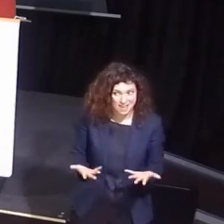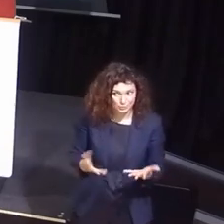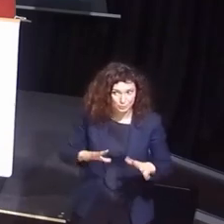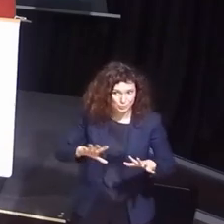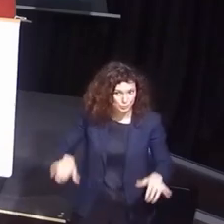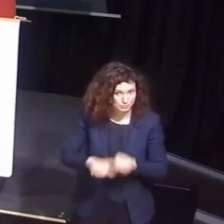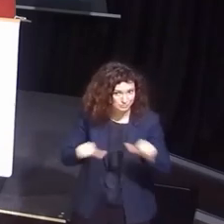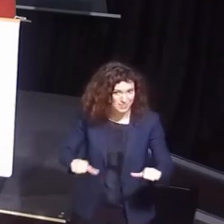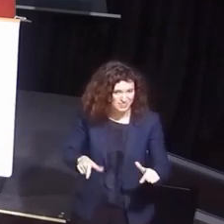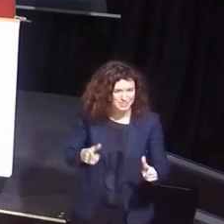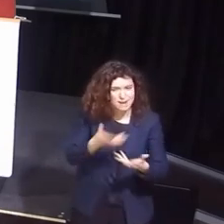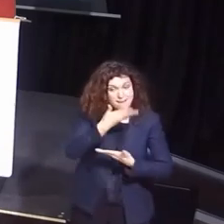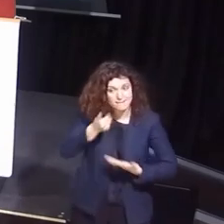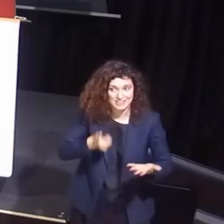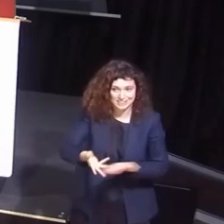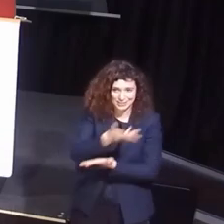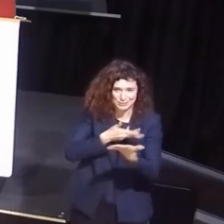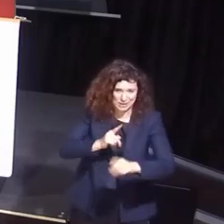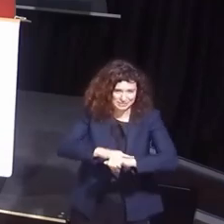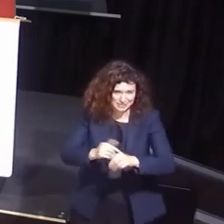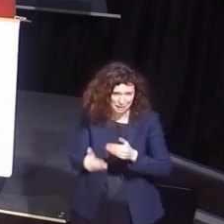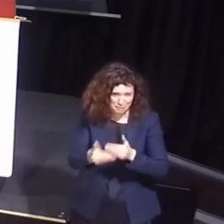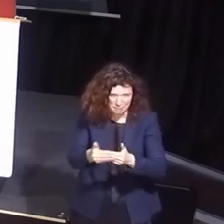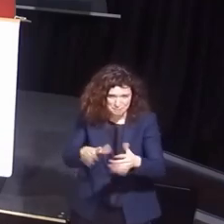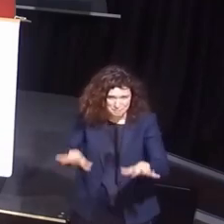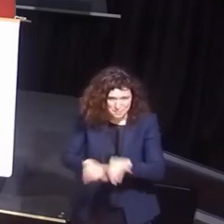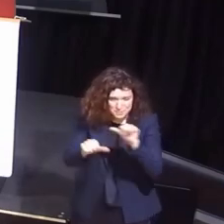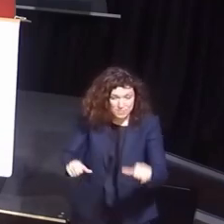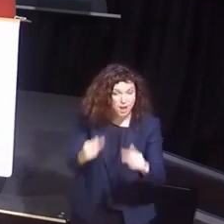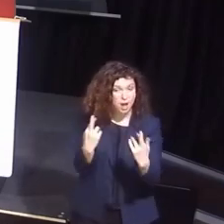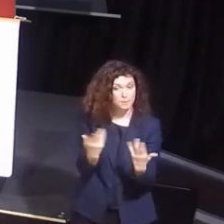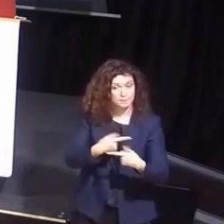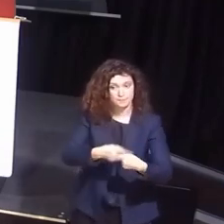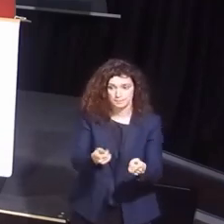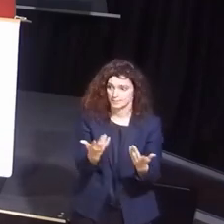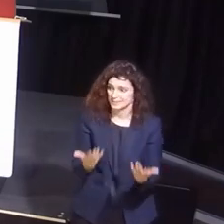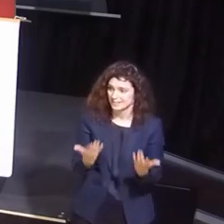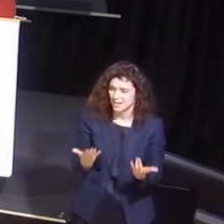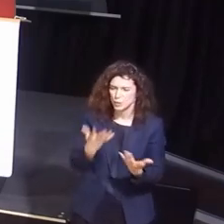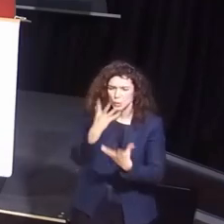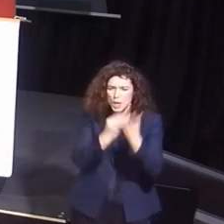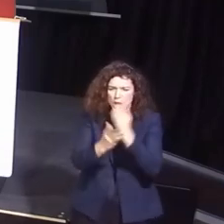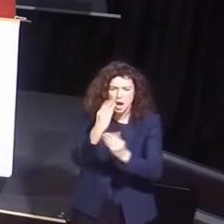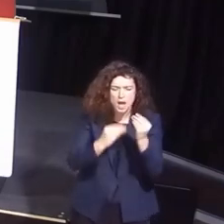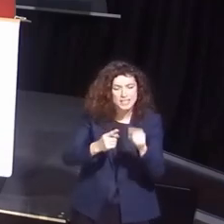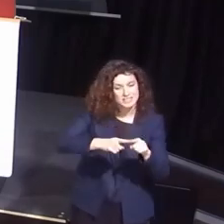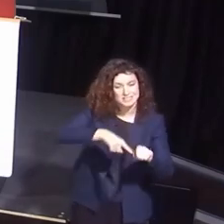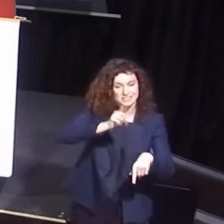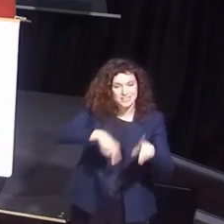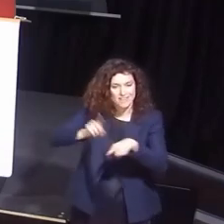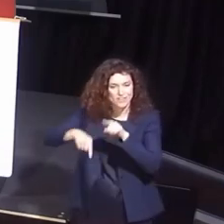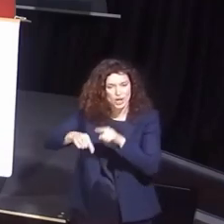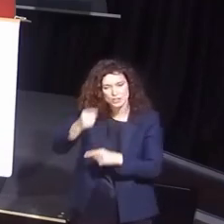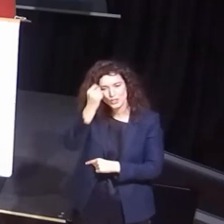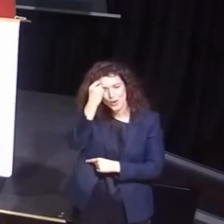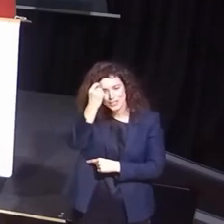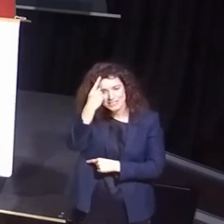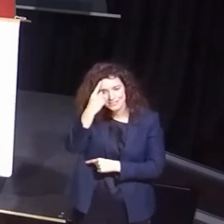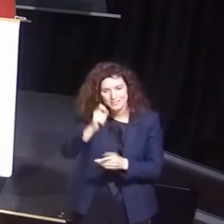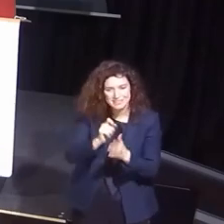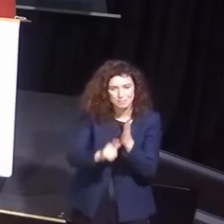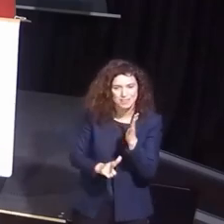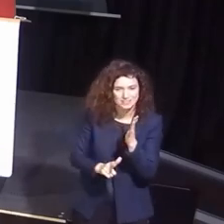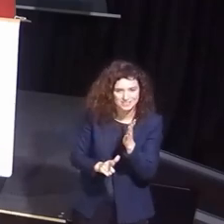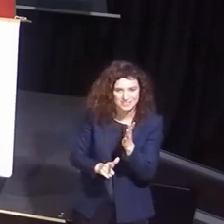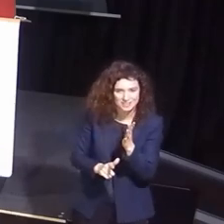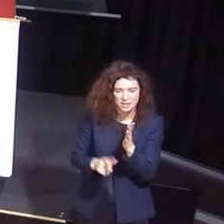time, I hope today you guys learned a little bit more about how diverse cognitive disabilities are, even though I said we